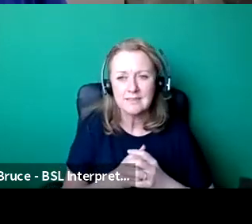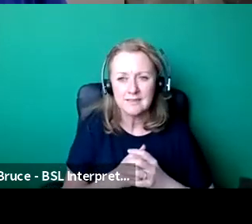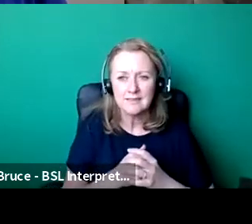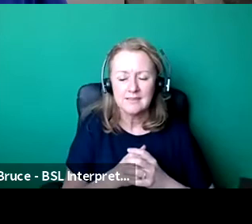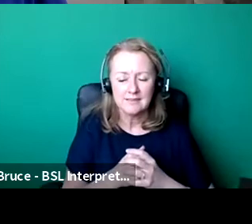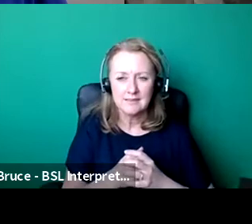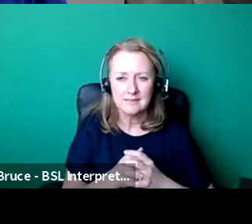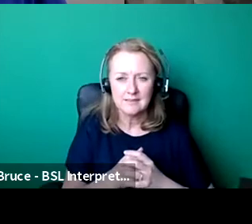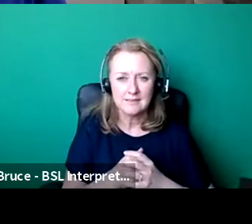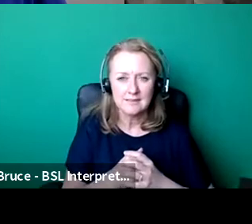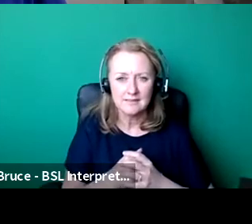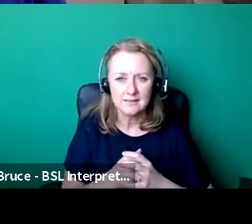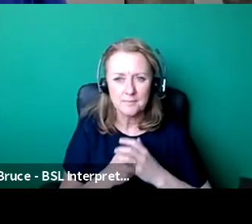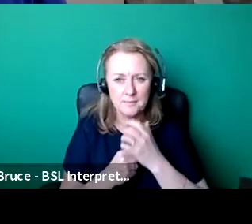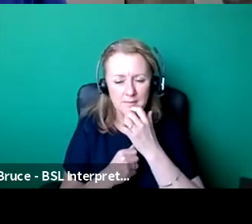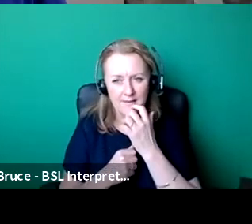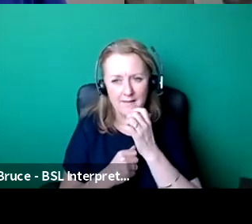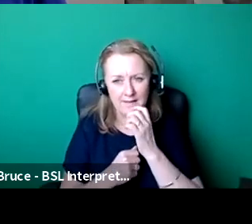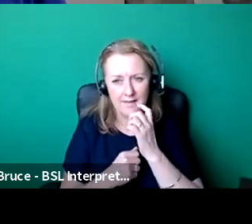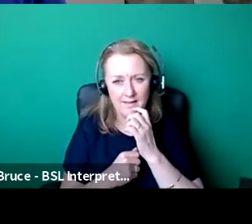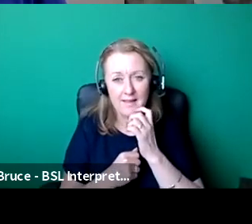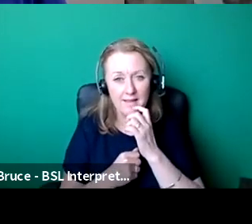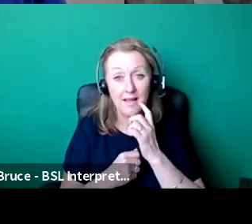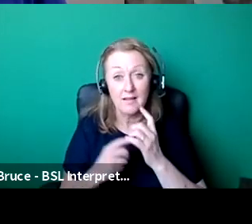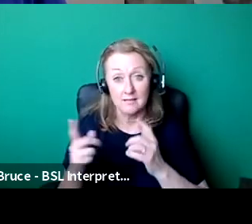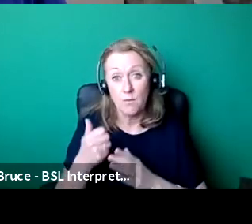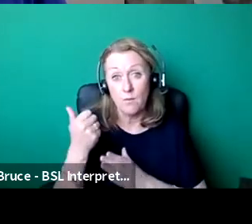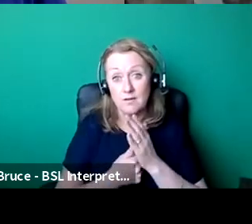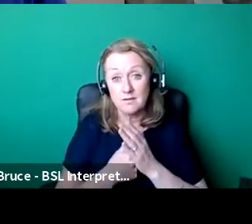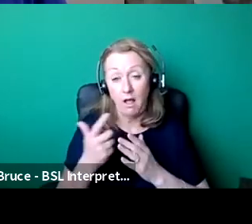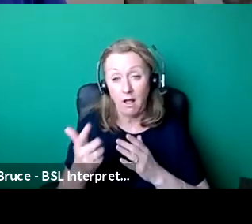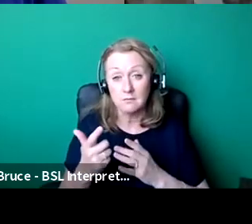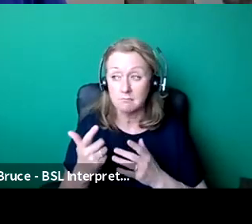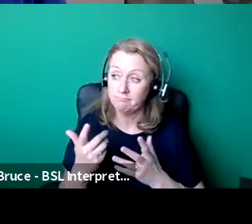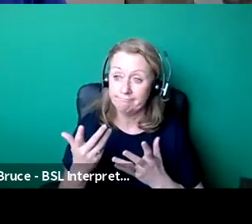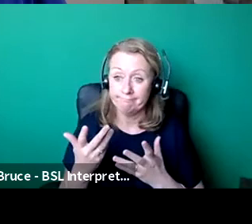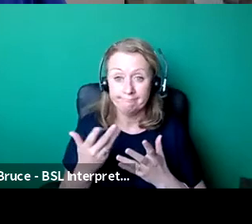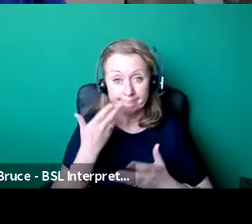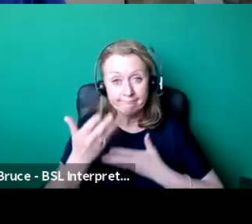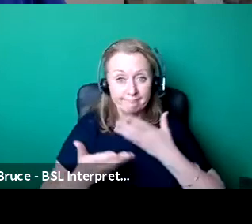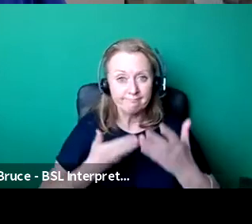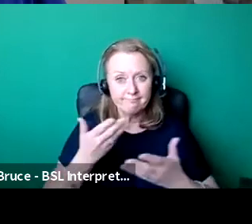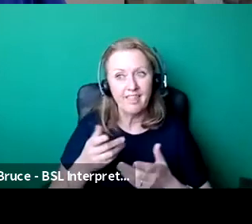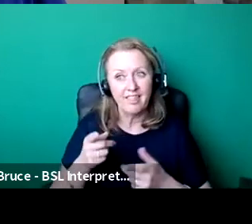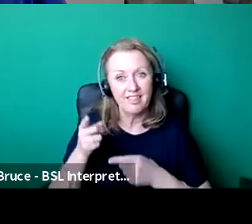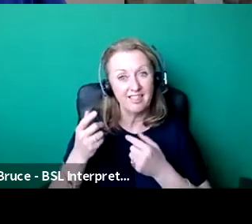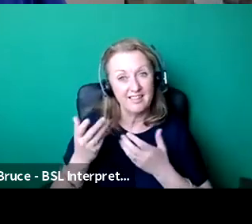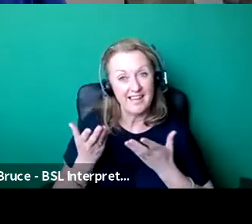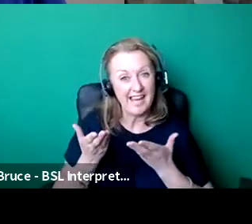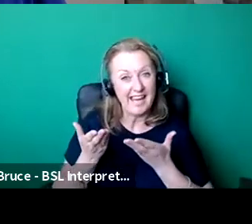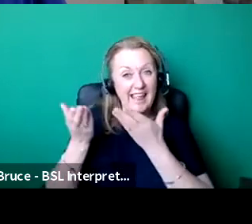started this website and telling the stories. So this is give more power for women